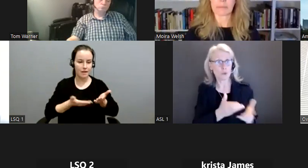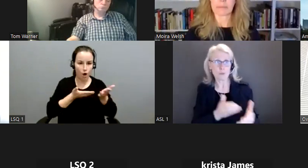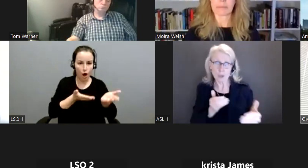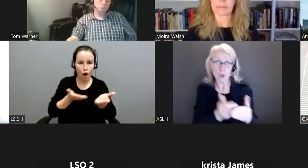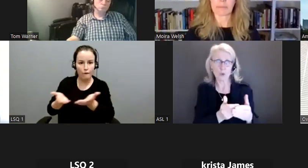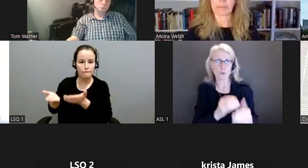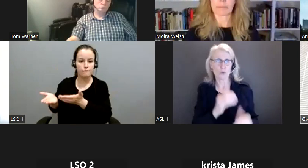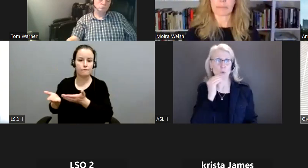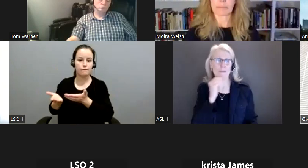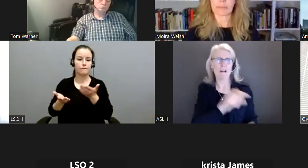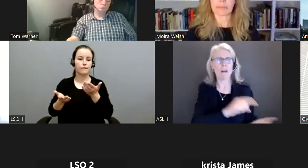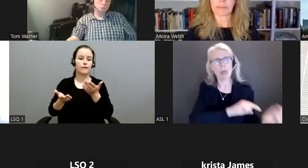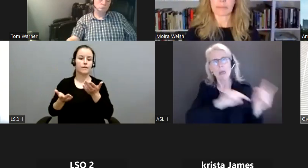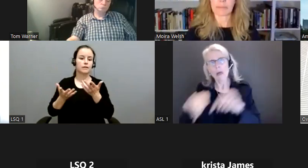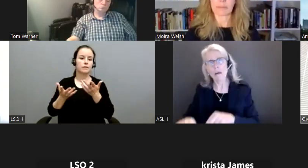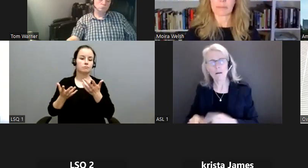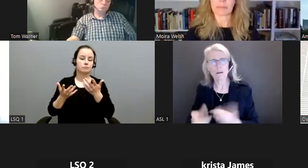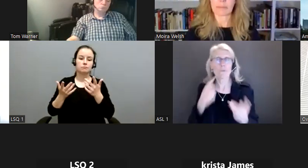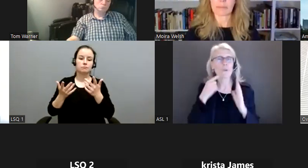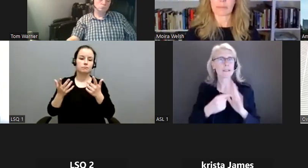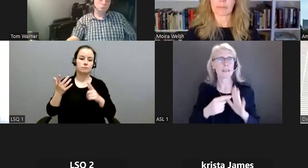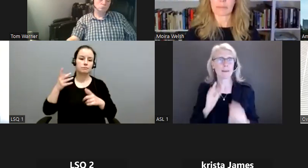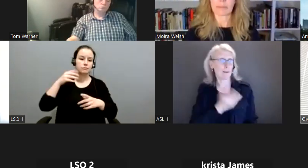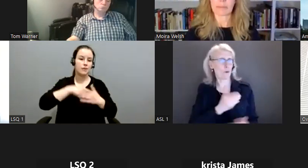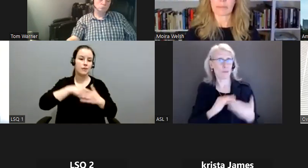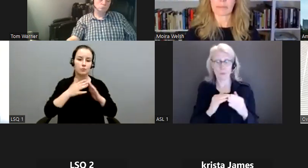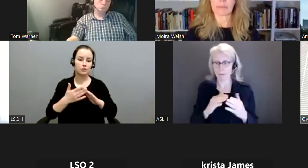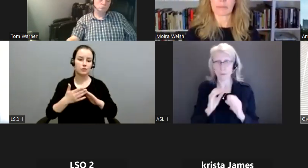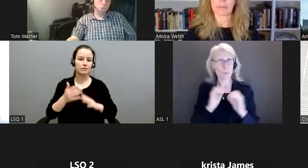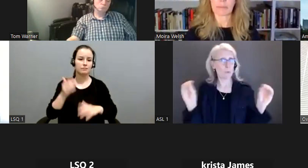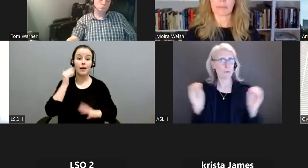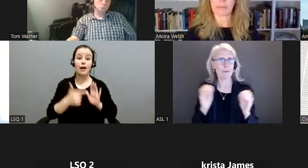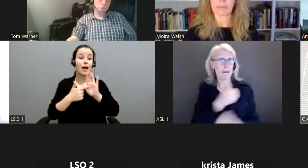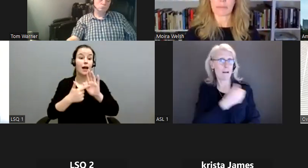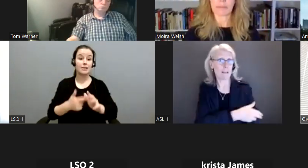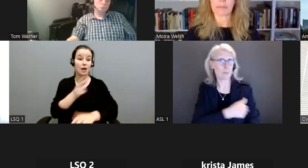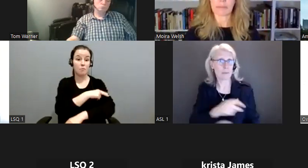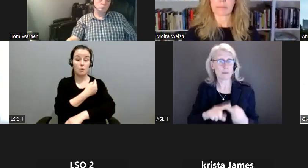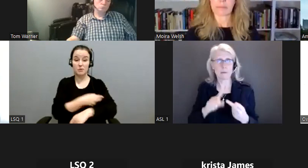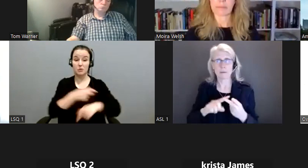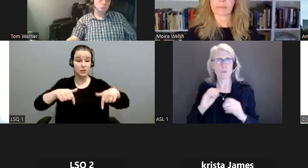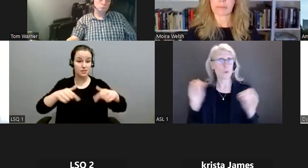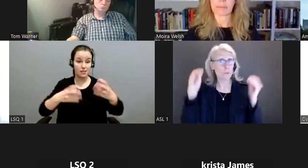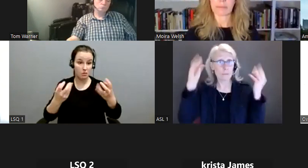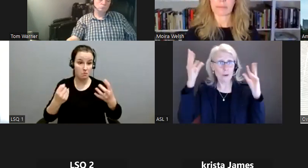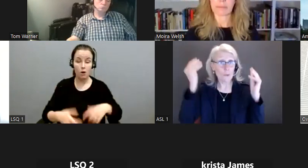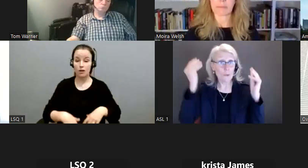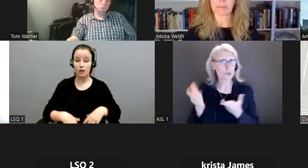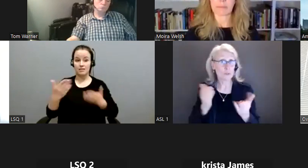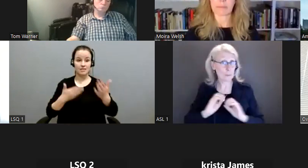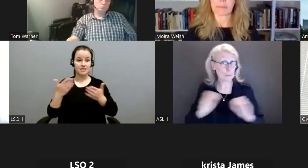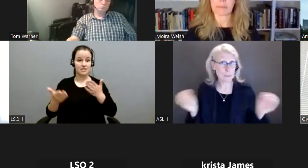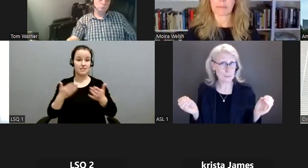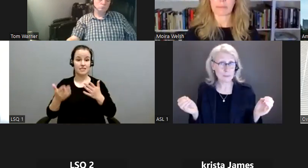many of you are aware that we have no hospitals in our communities. We have no paramedic services.